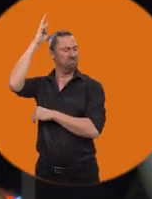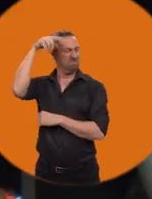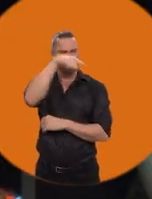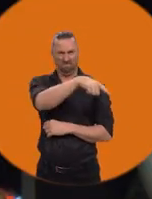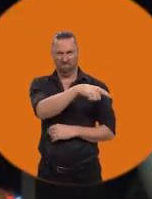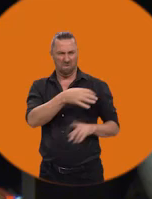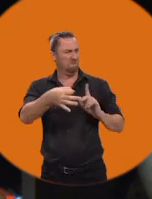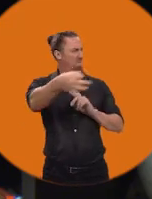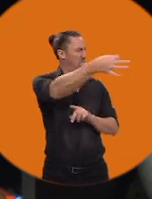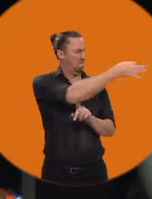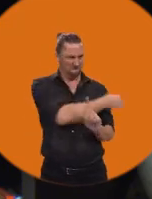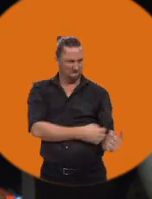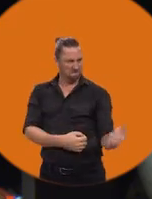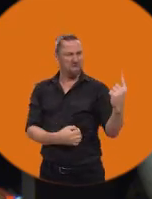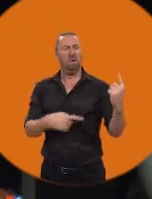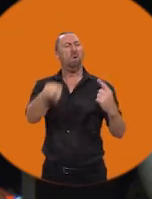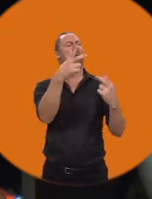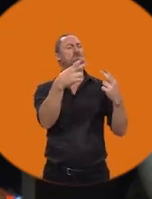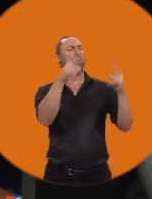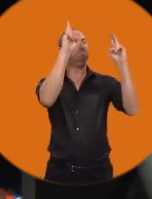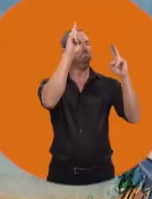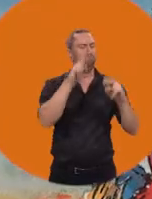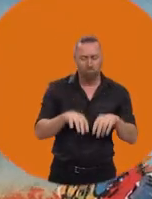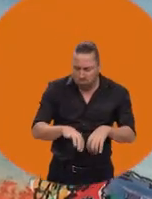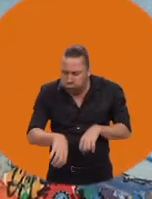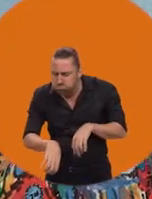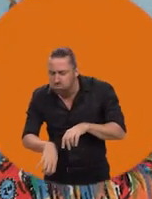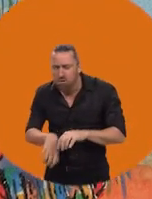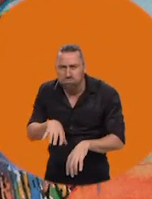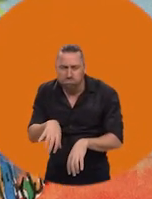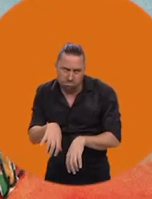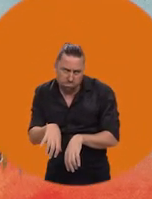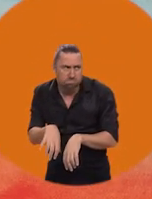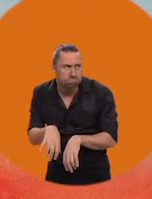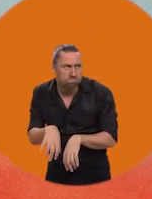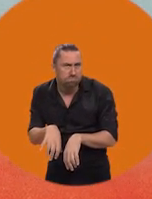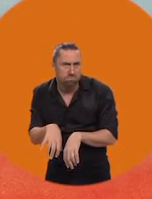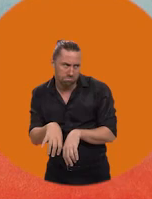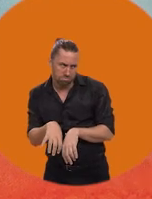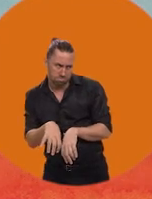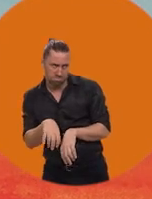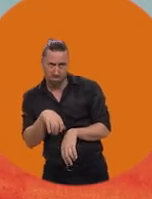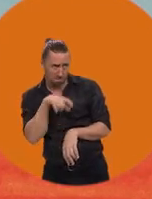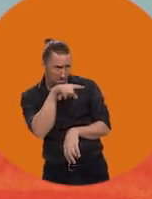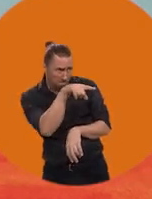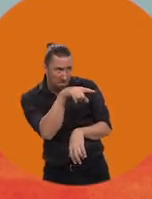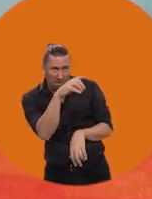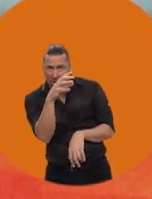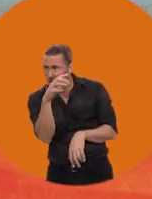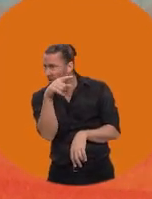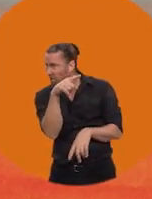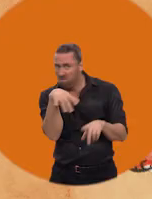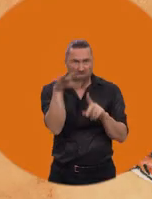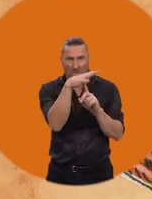died. The wombat was shaking his head in surprise. He couldn't believe Funky Chook won the